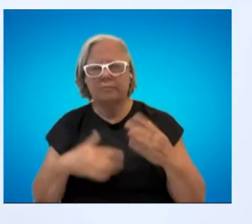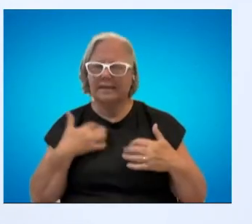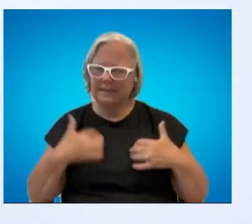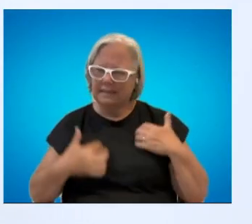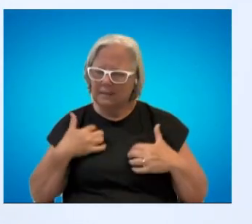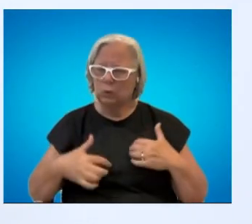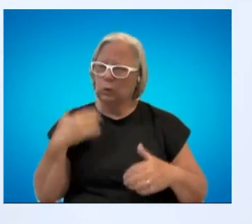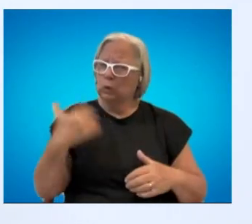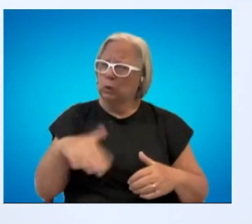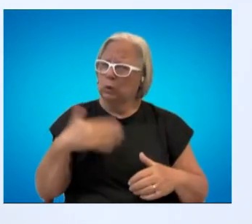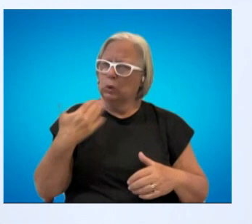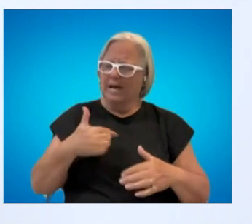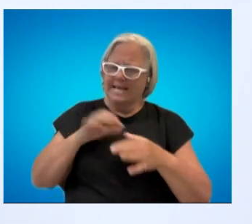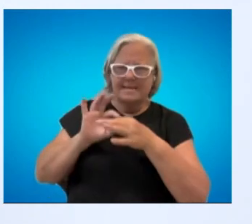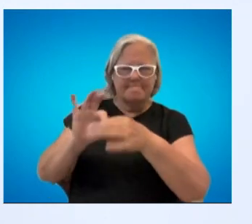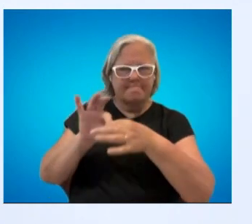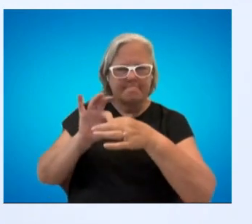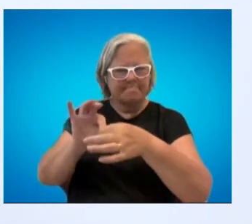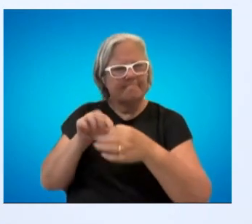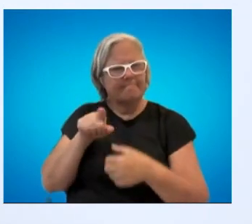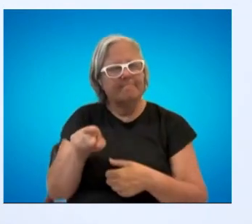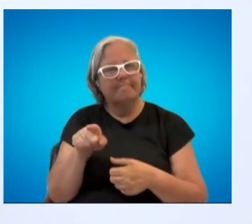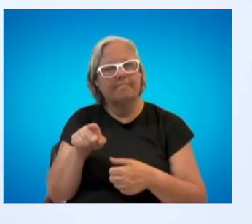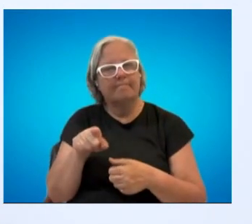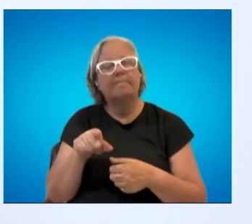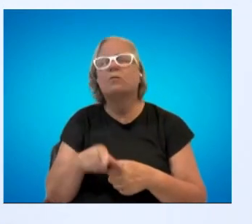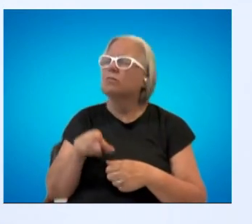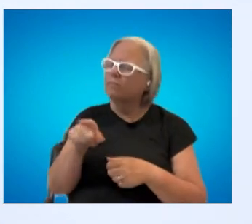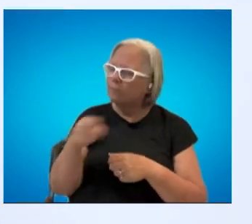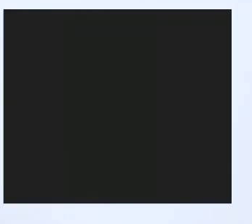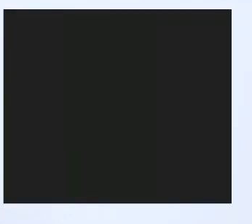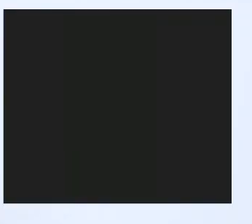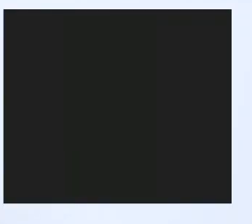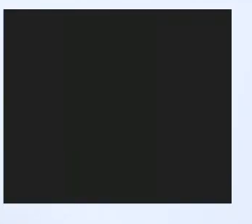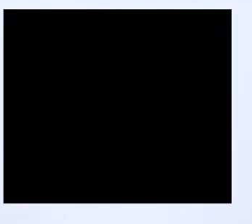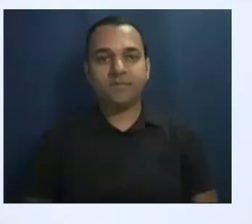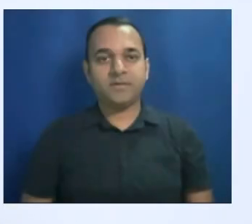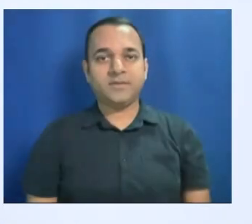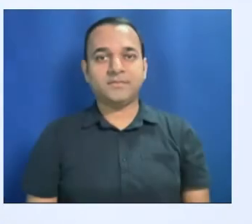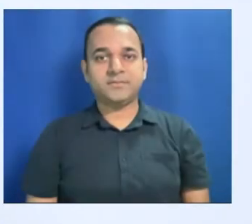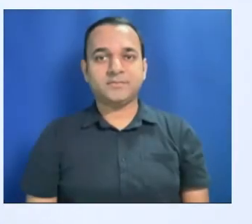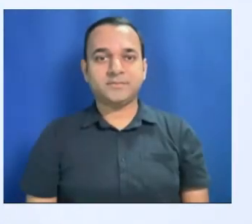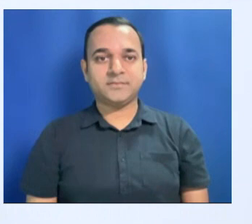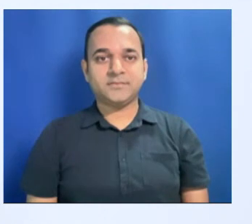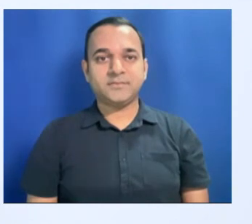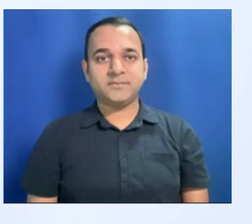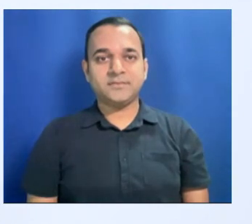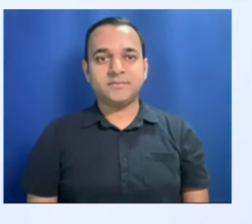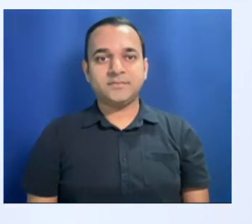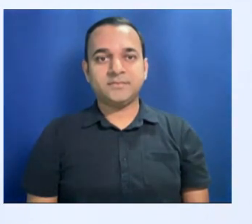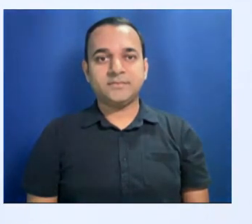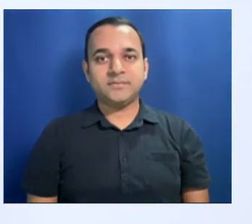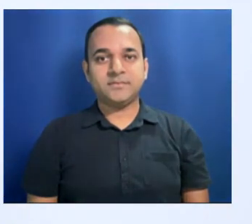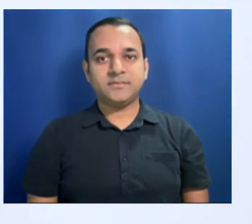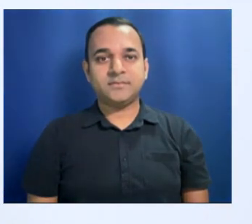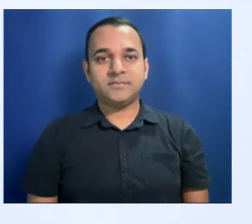mean, but you said that one of the key solutions to alleviate the burden